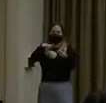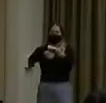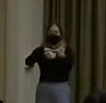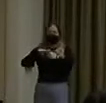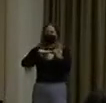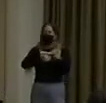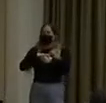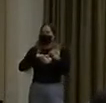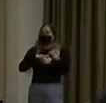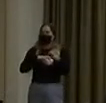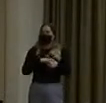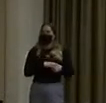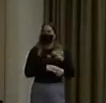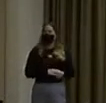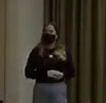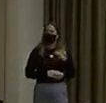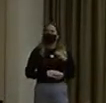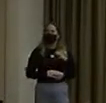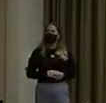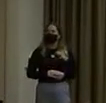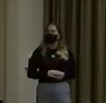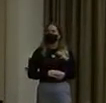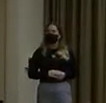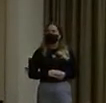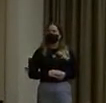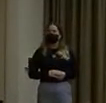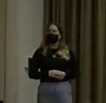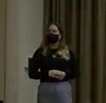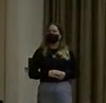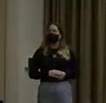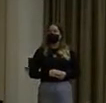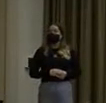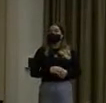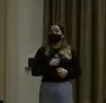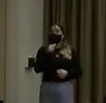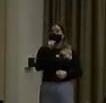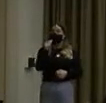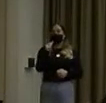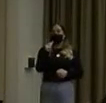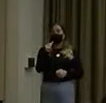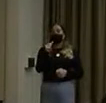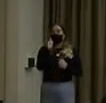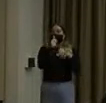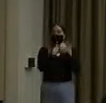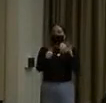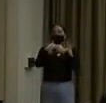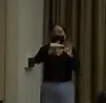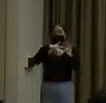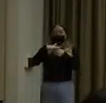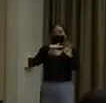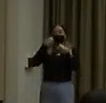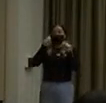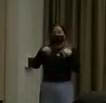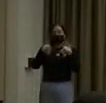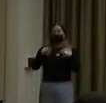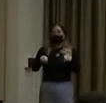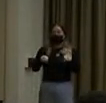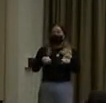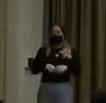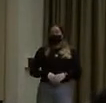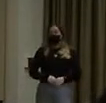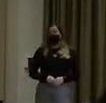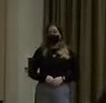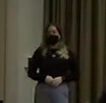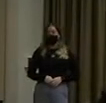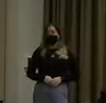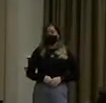to Mather, I think it was, correct? But not every place had that type of capability. And if, in